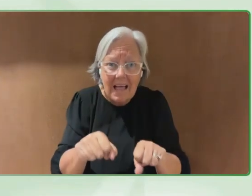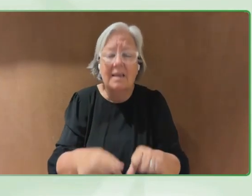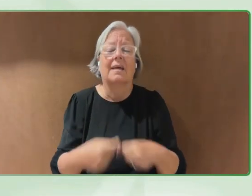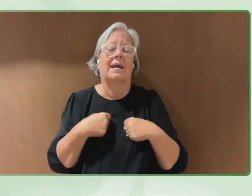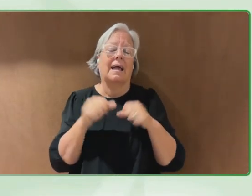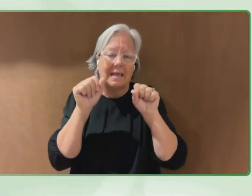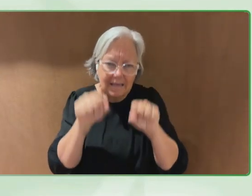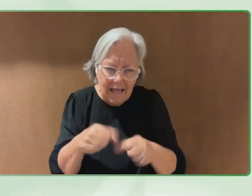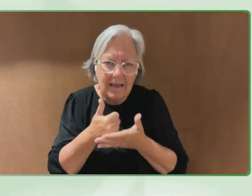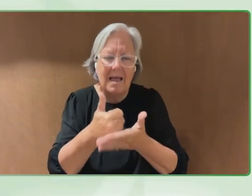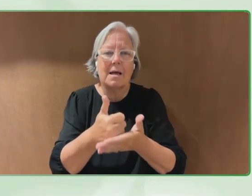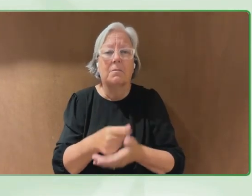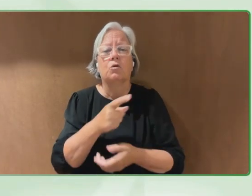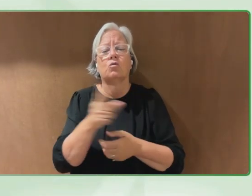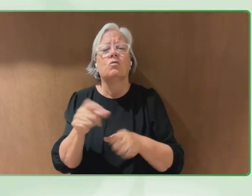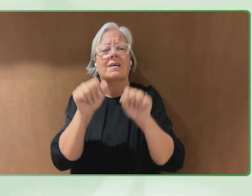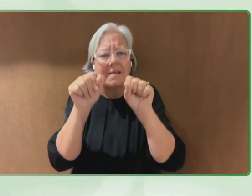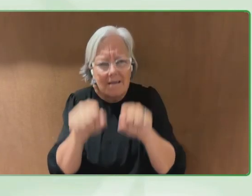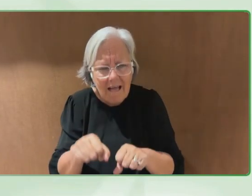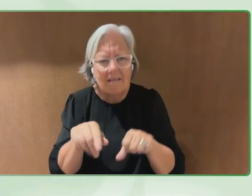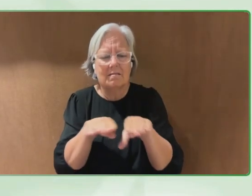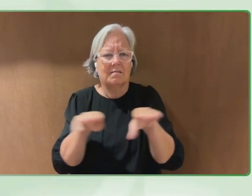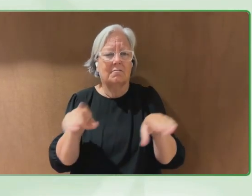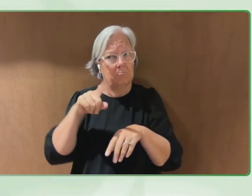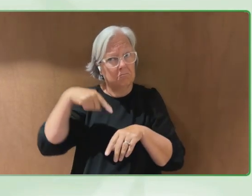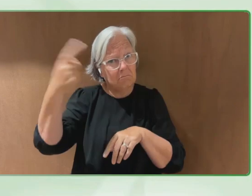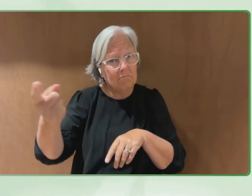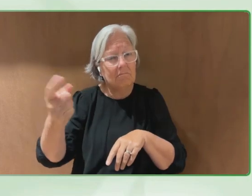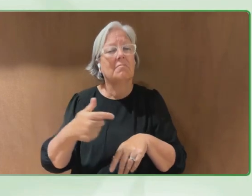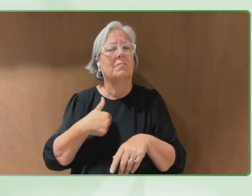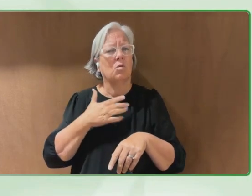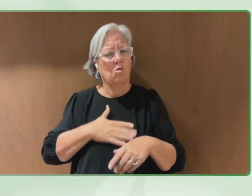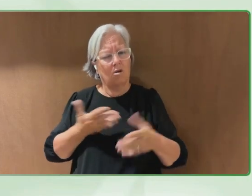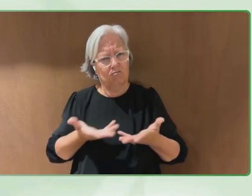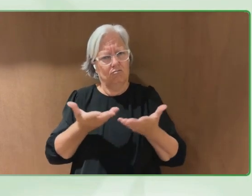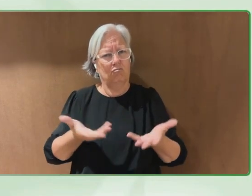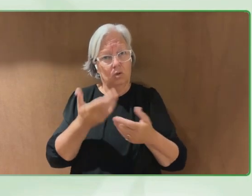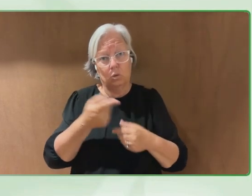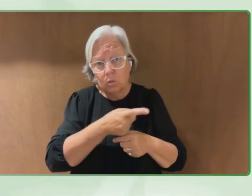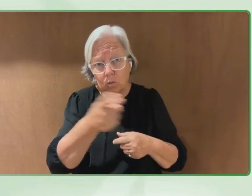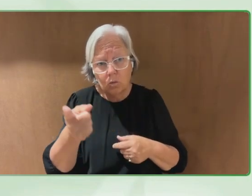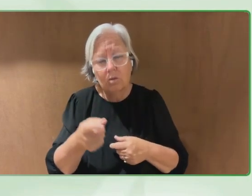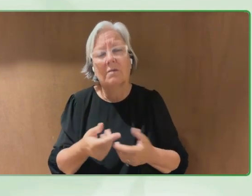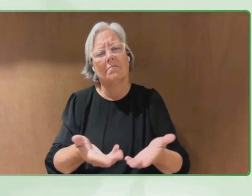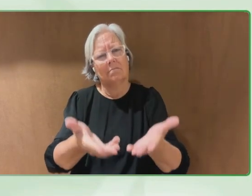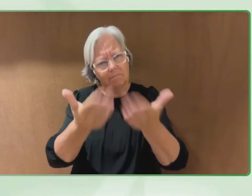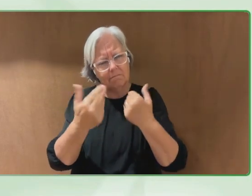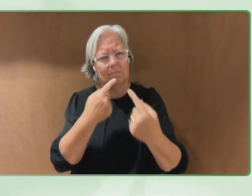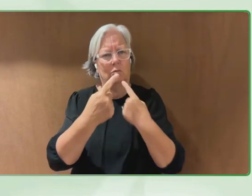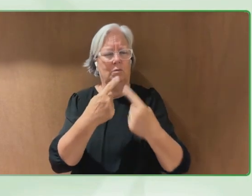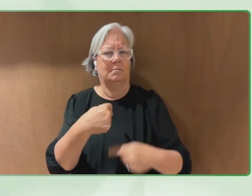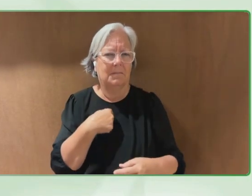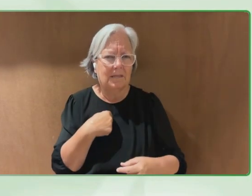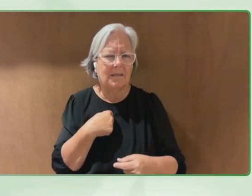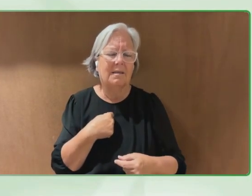you can be on this stage next year. And I want to encourage all of you, come talk to me. Come talk to one of